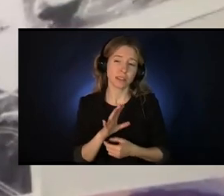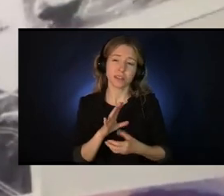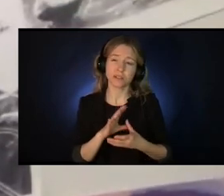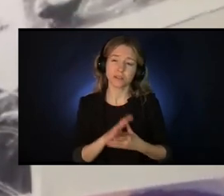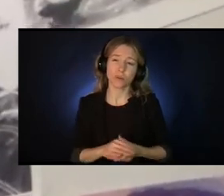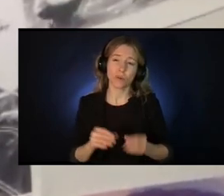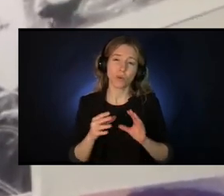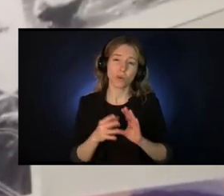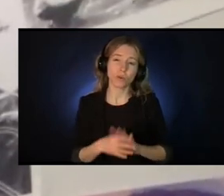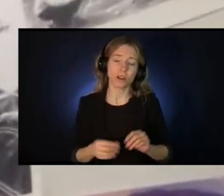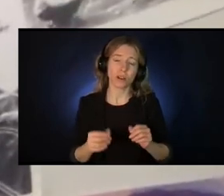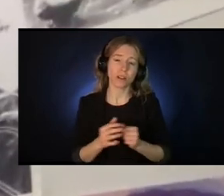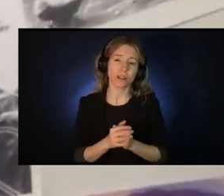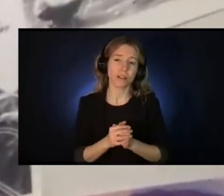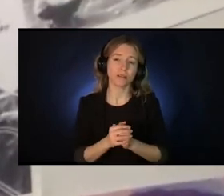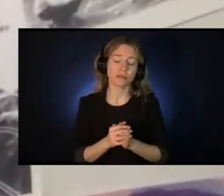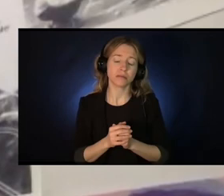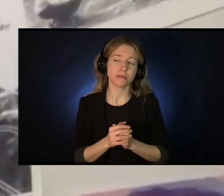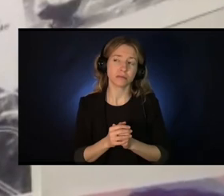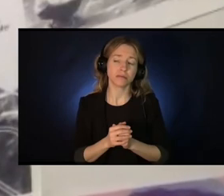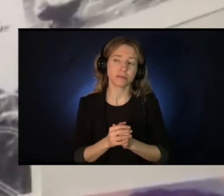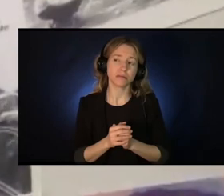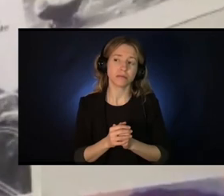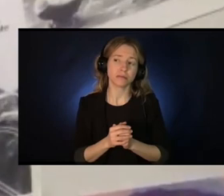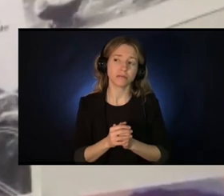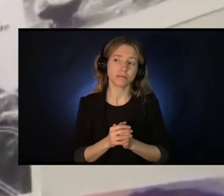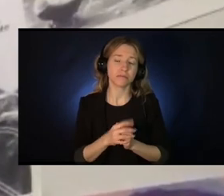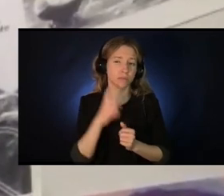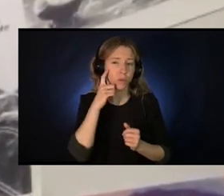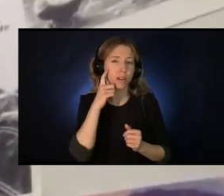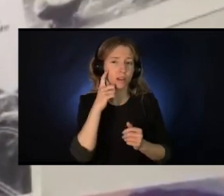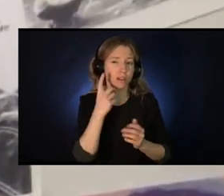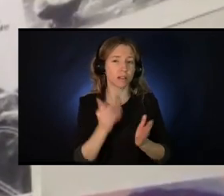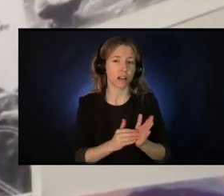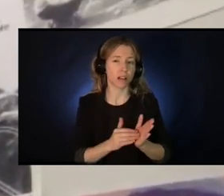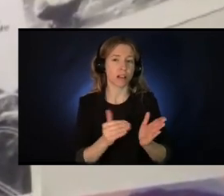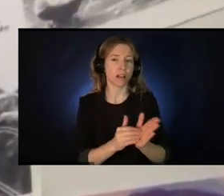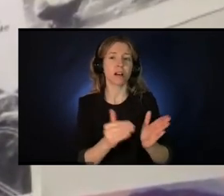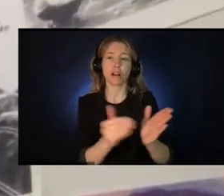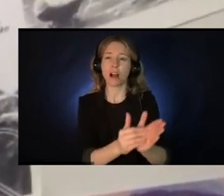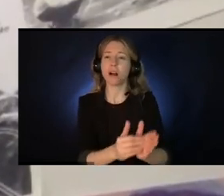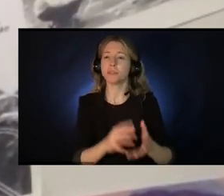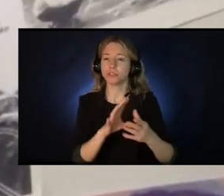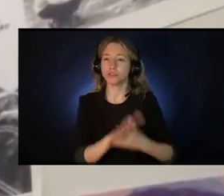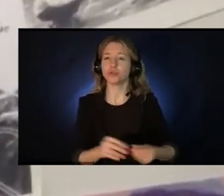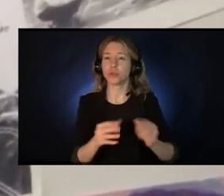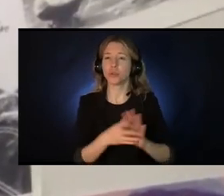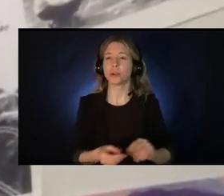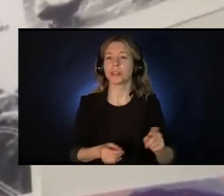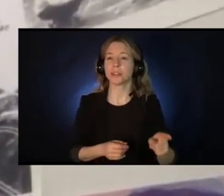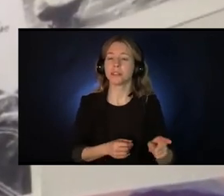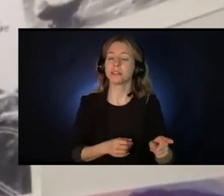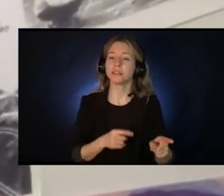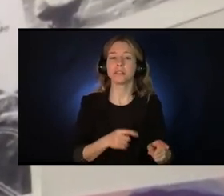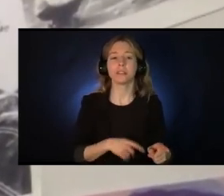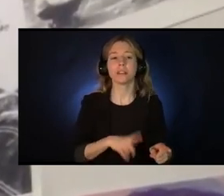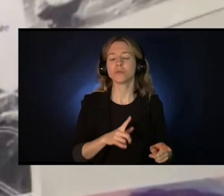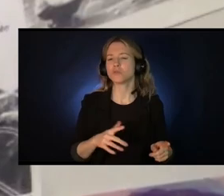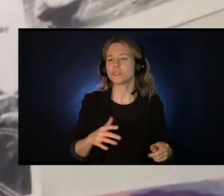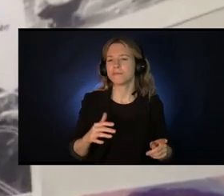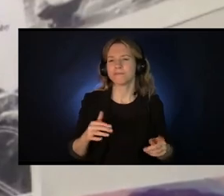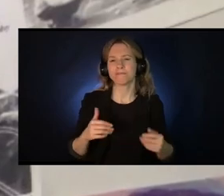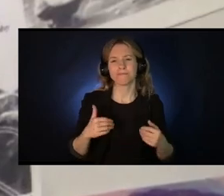typical. He was adopted at a very, very early age,